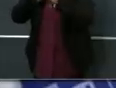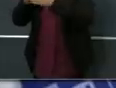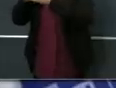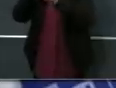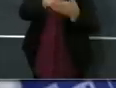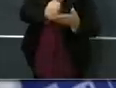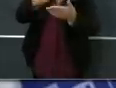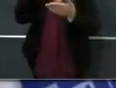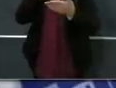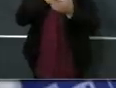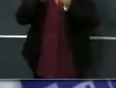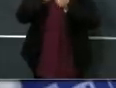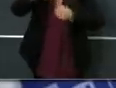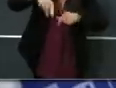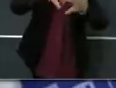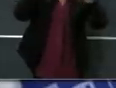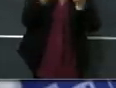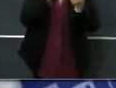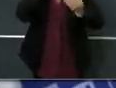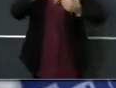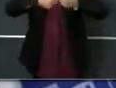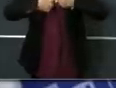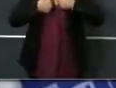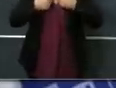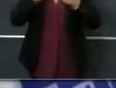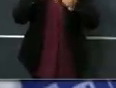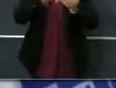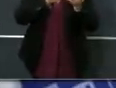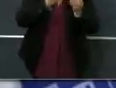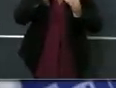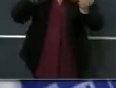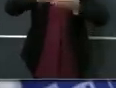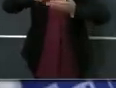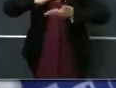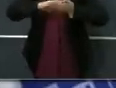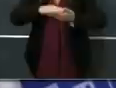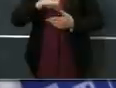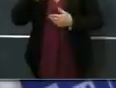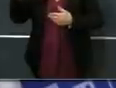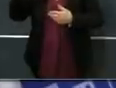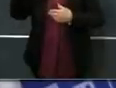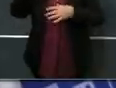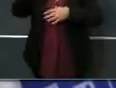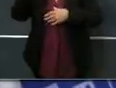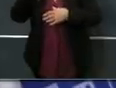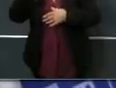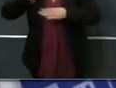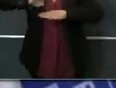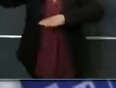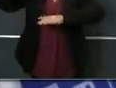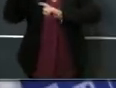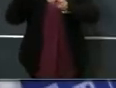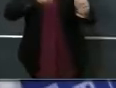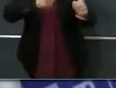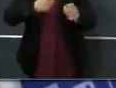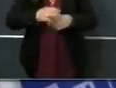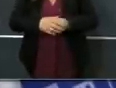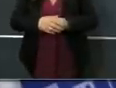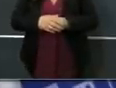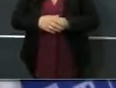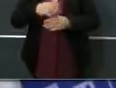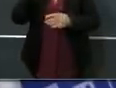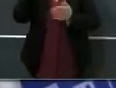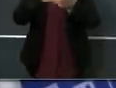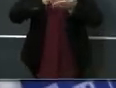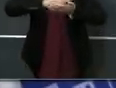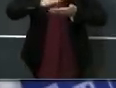divide, starting with a pledge from Google of 4,000 Chromebooks. In the weeks since, a few colleagues and I have reached out to countless